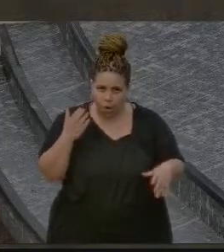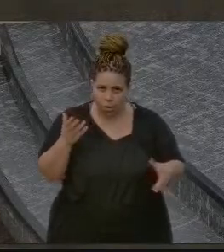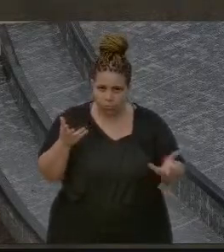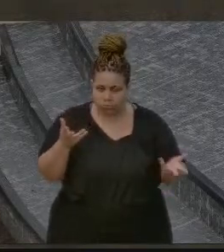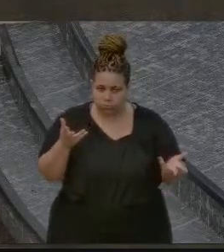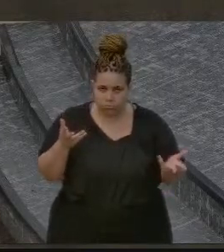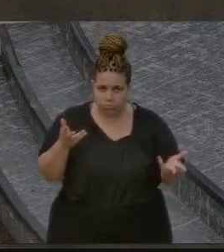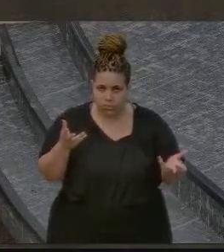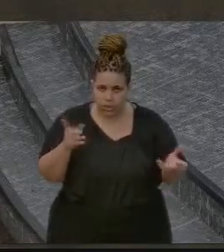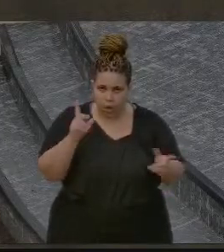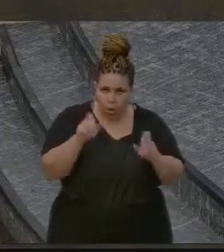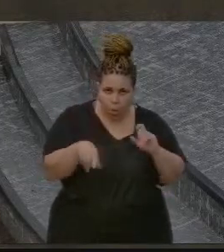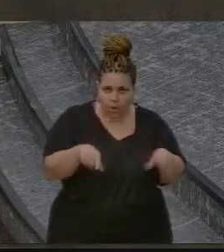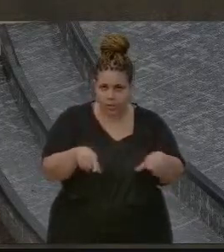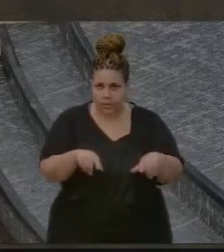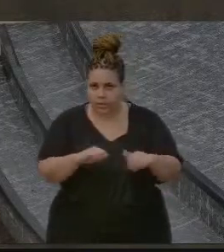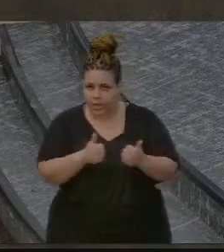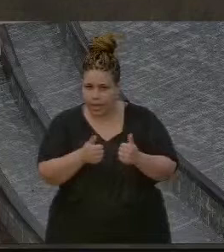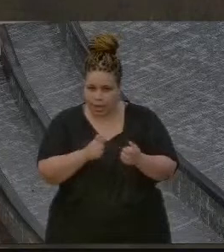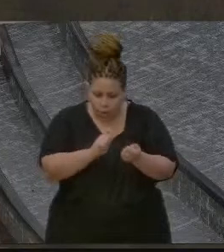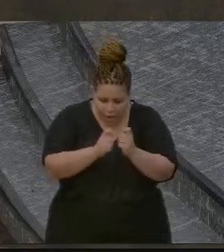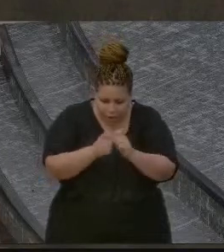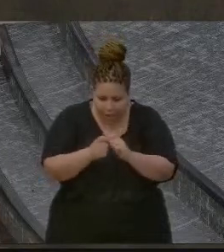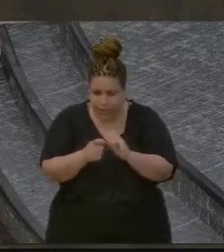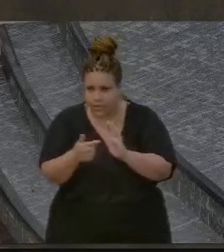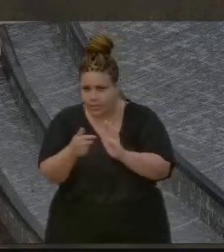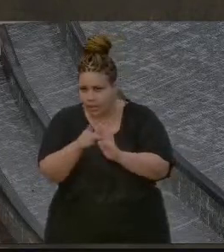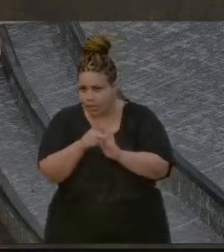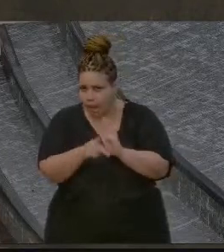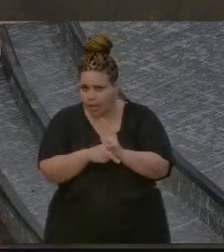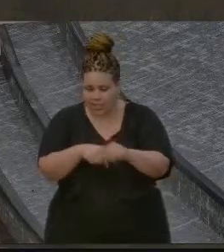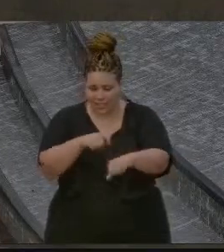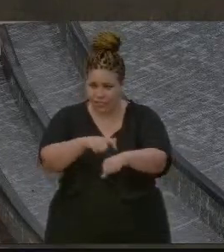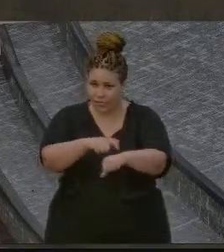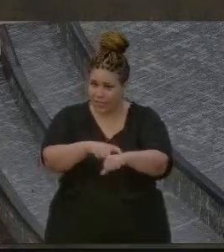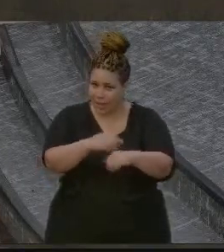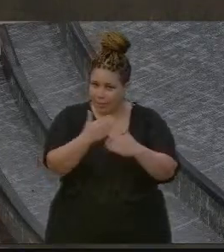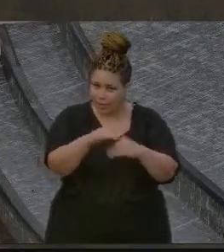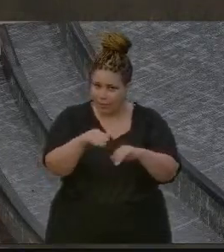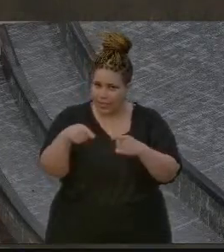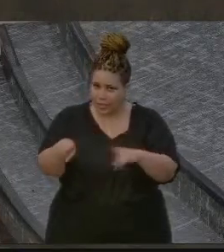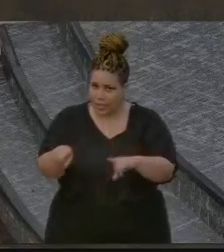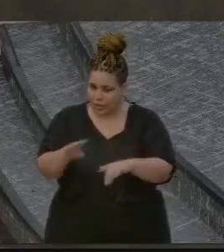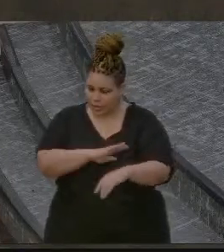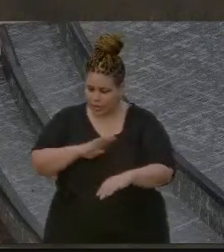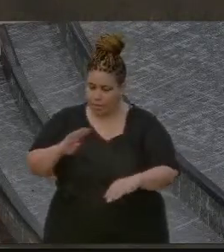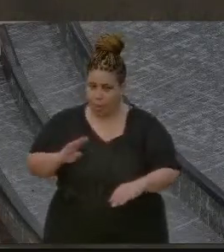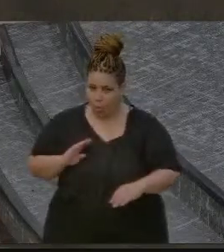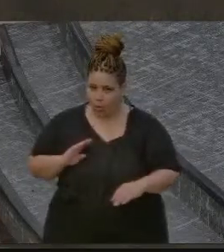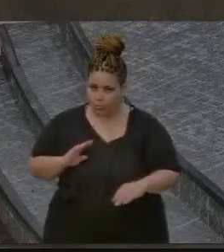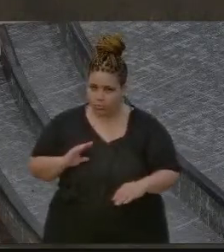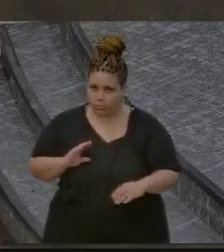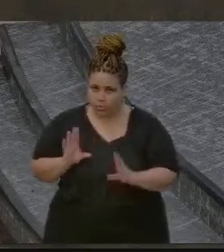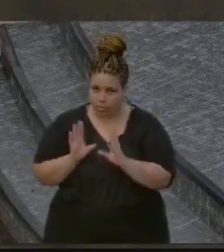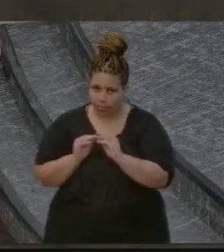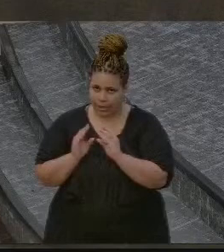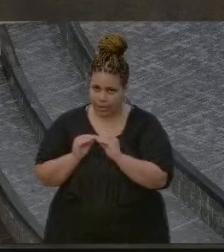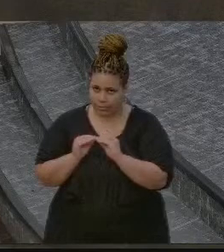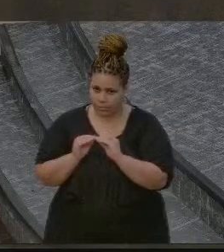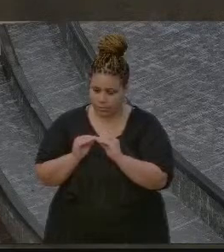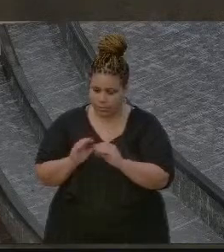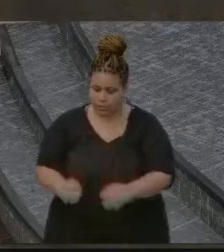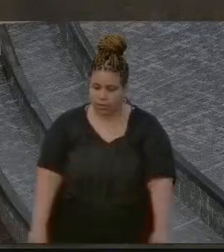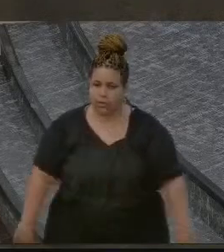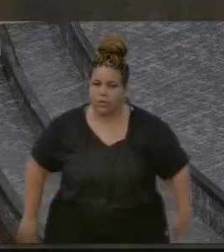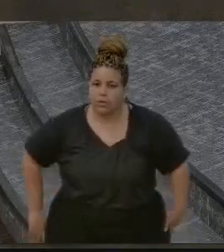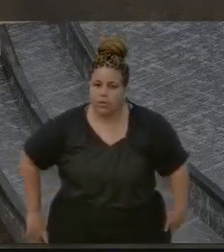that policy or bring a proposal about time limits and discussion at board meetings. So that then does bring me to the